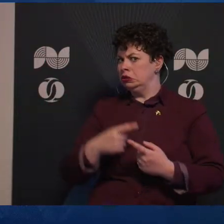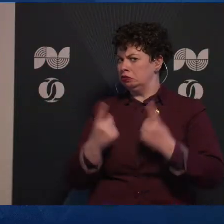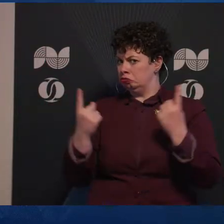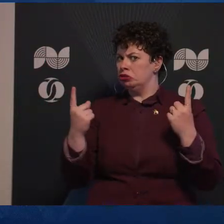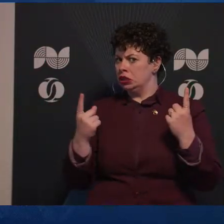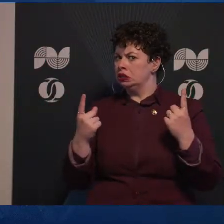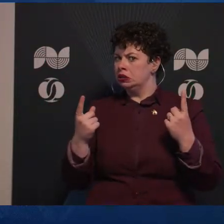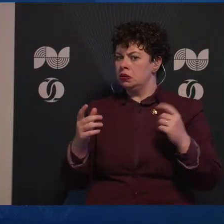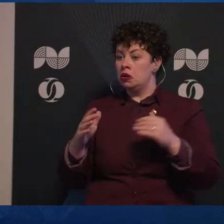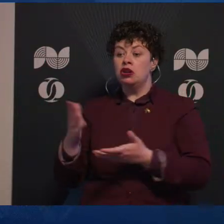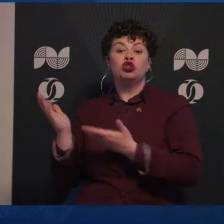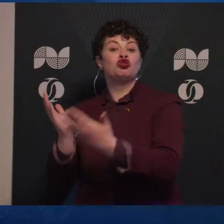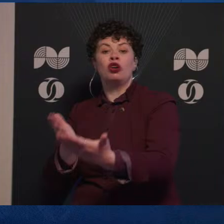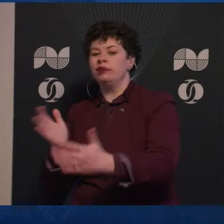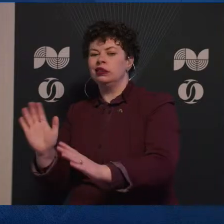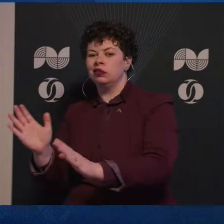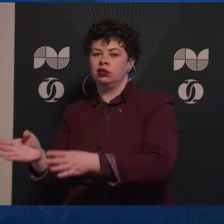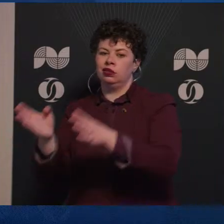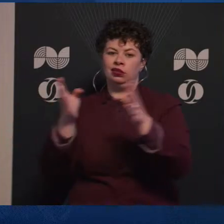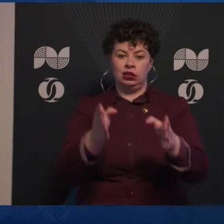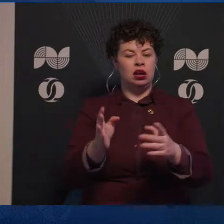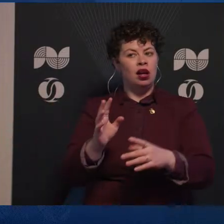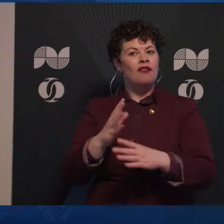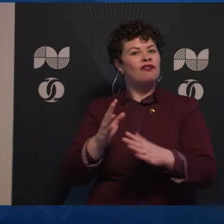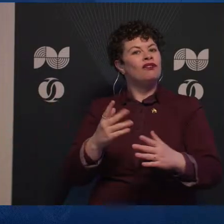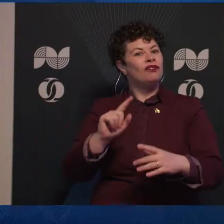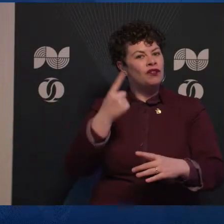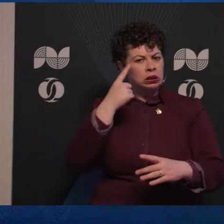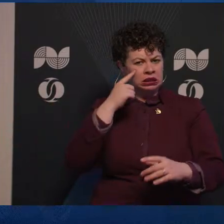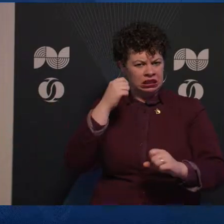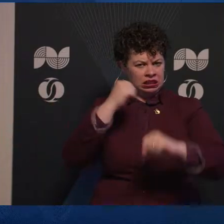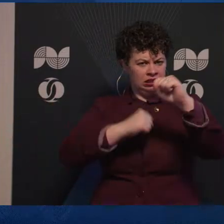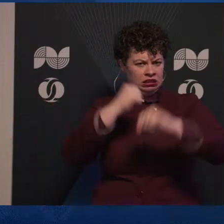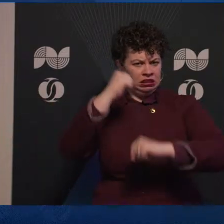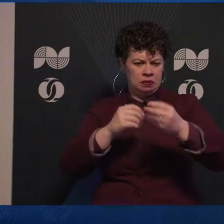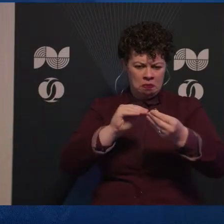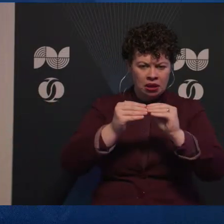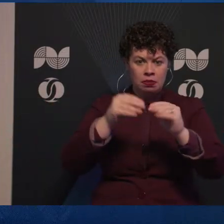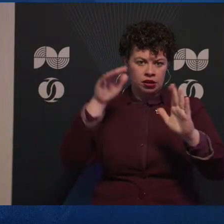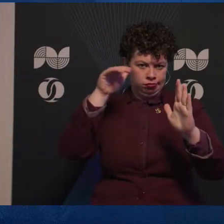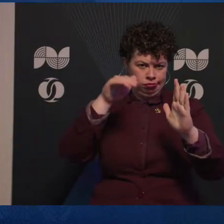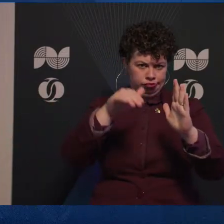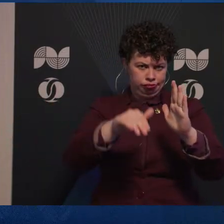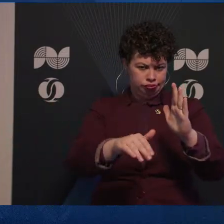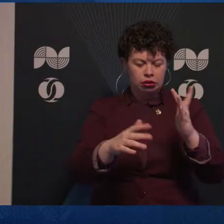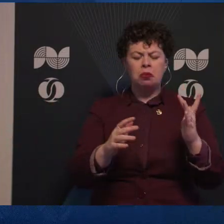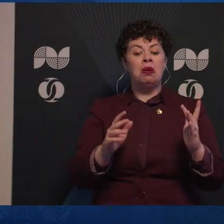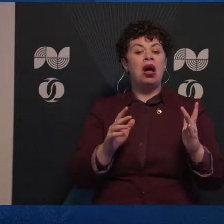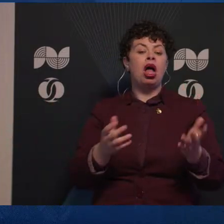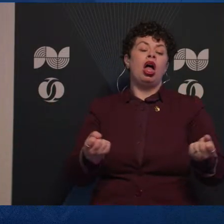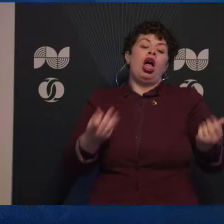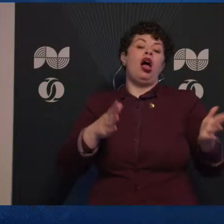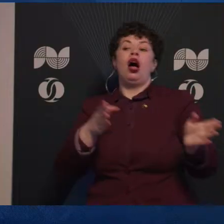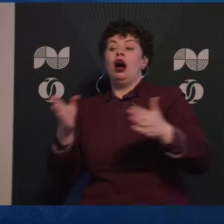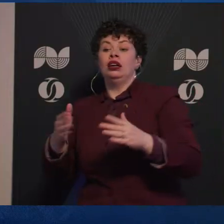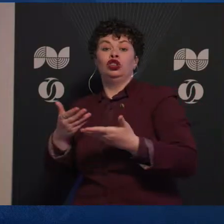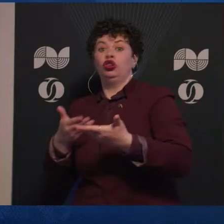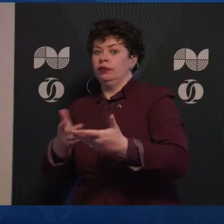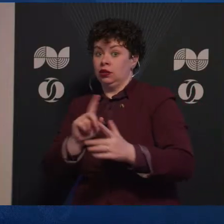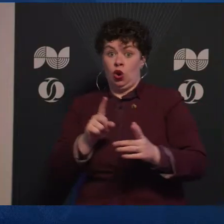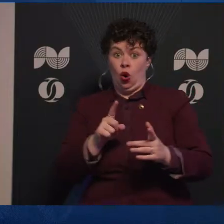way, by first seeing a decline in manufacturing and then a rebound, quite a significant rebound.